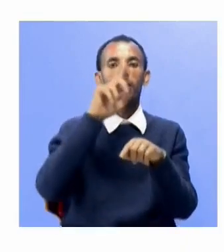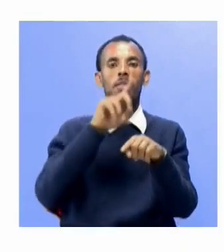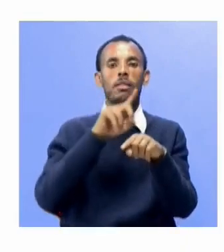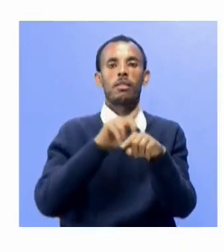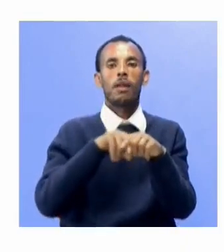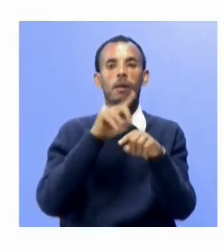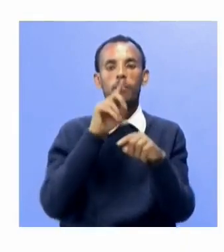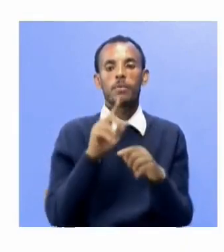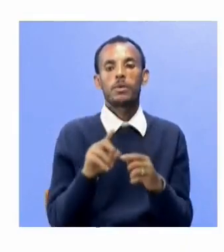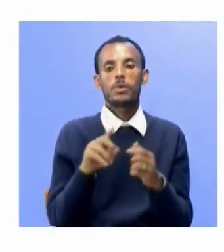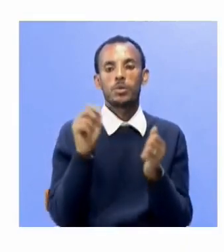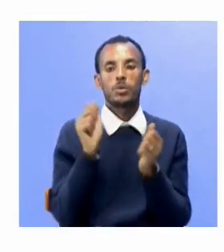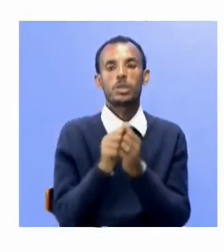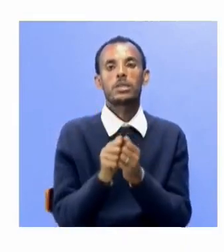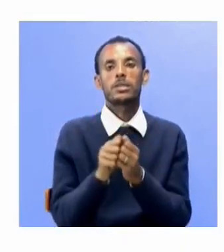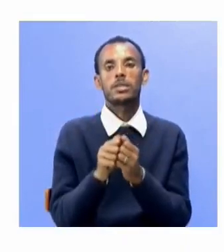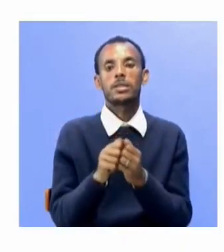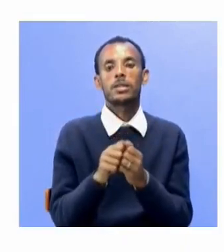With